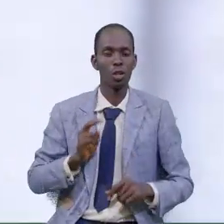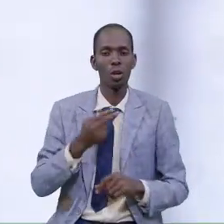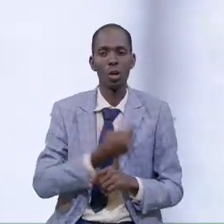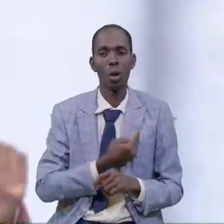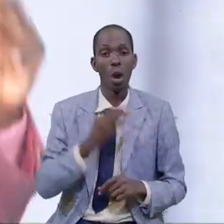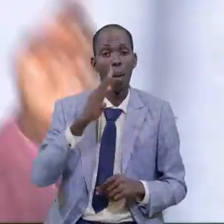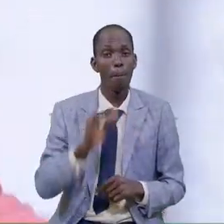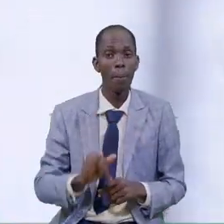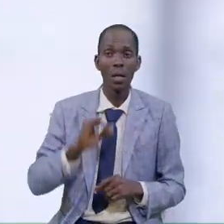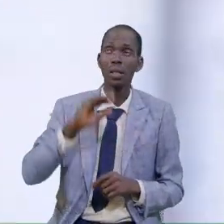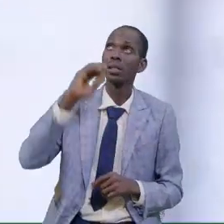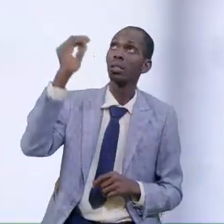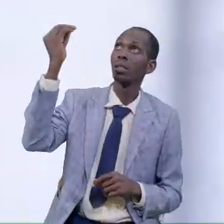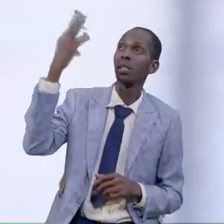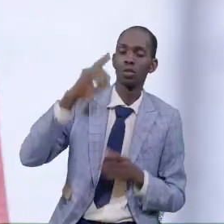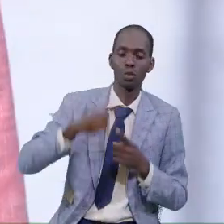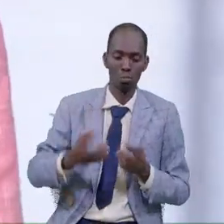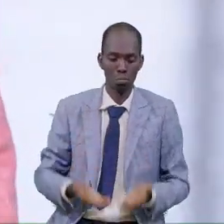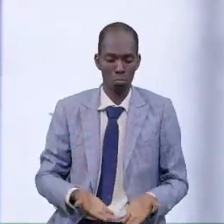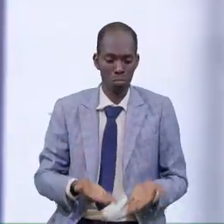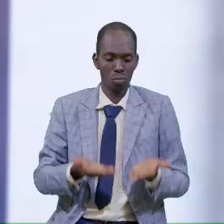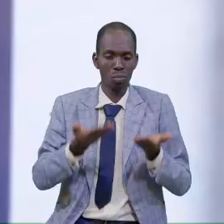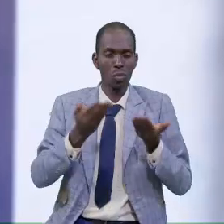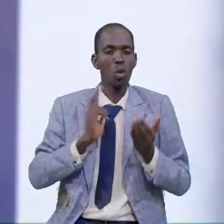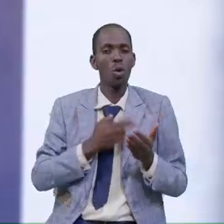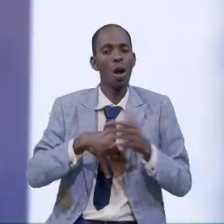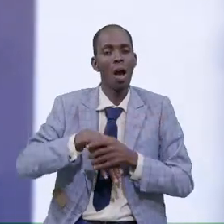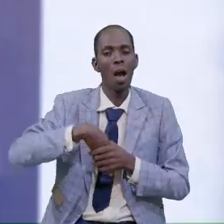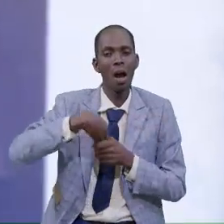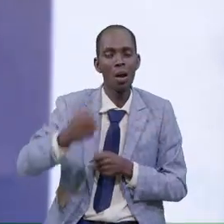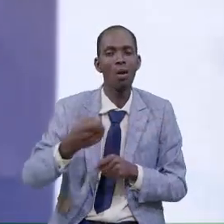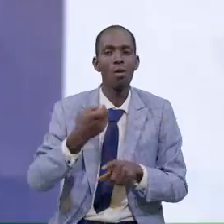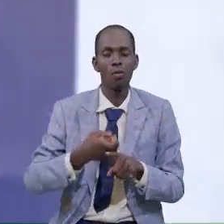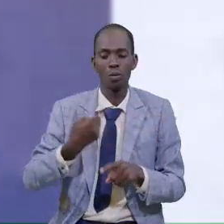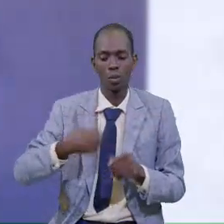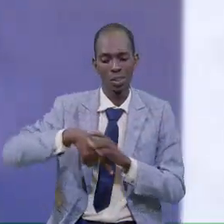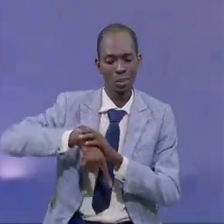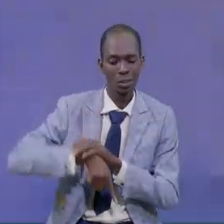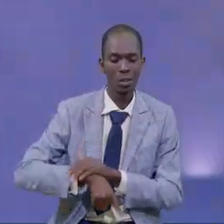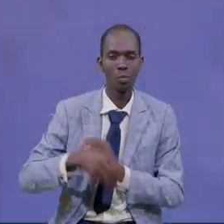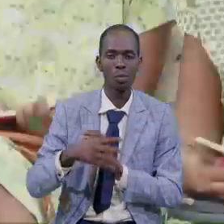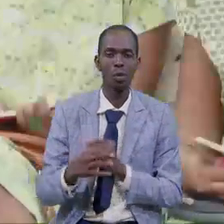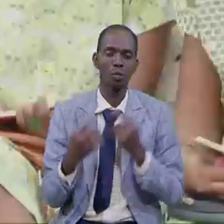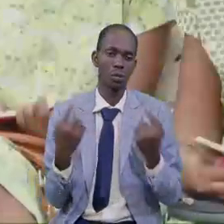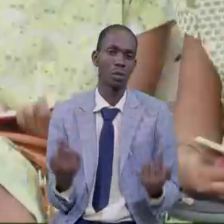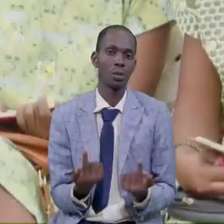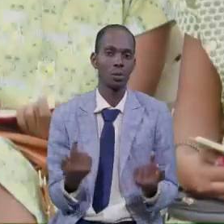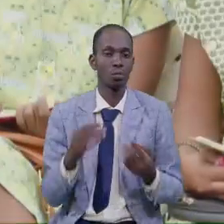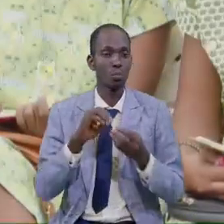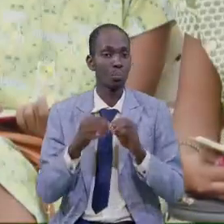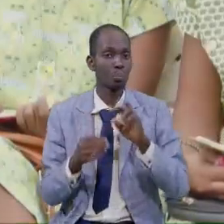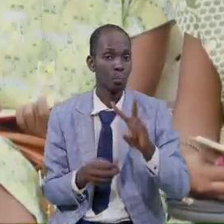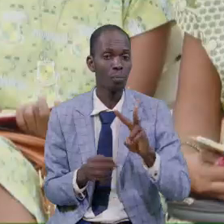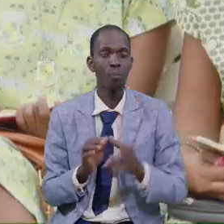up out of the well of sin. Number two, he saves